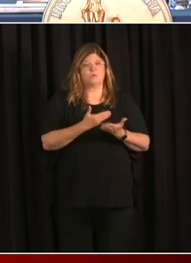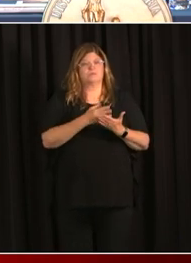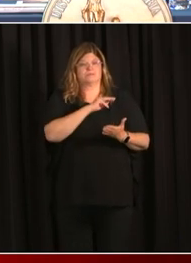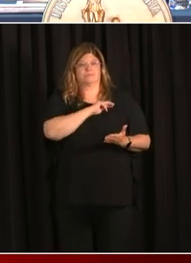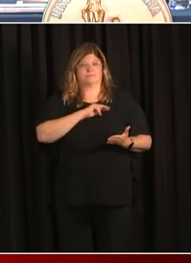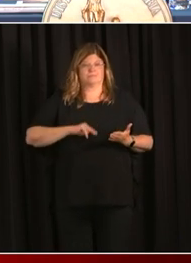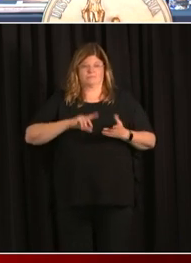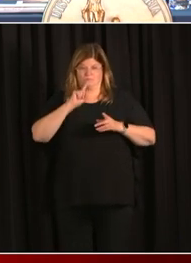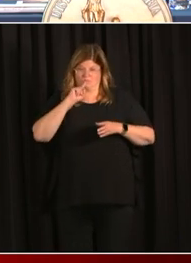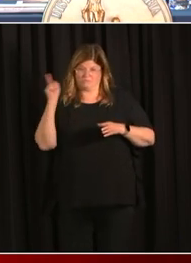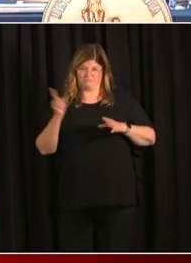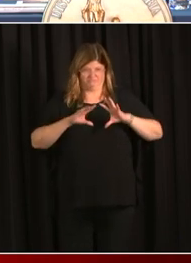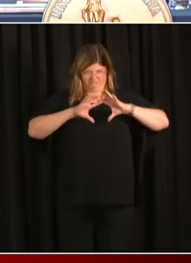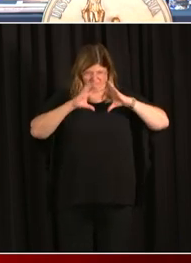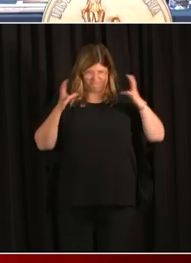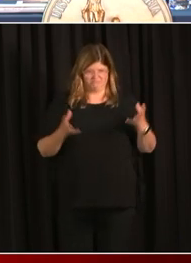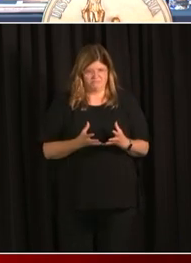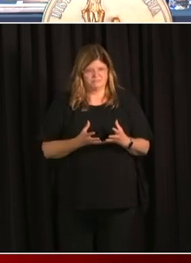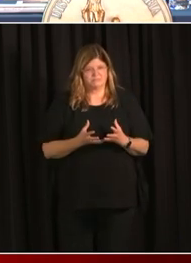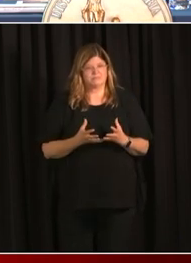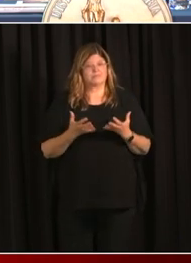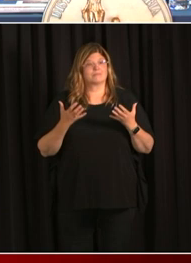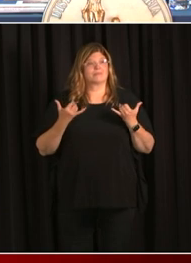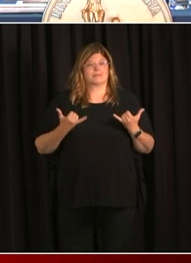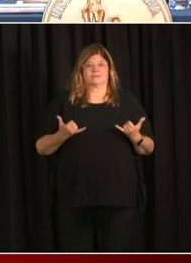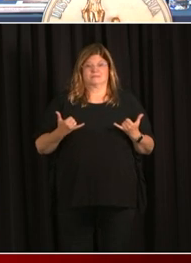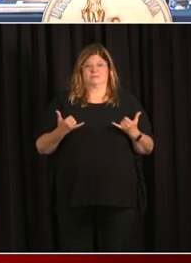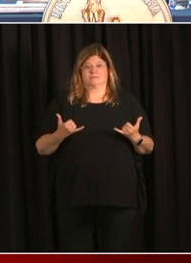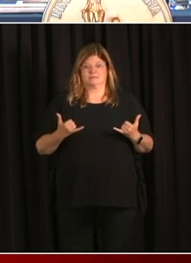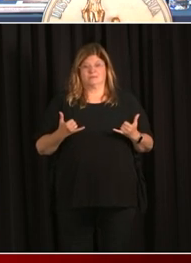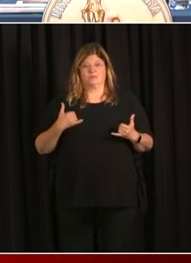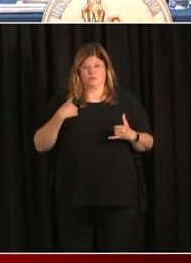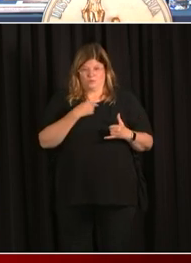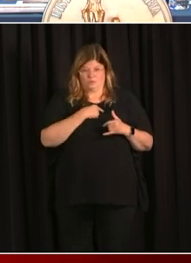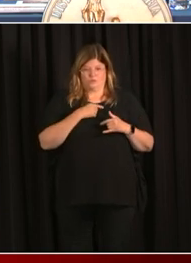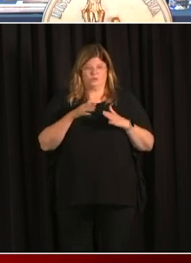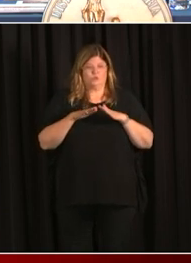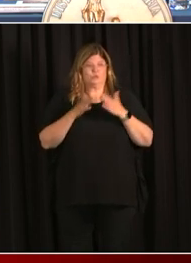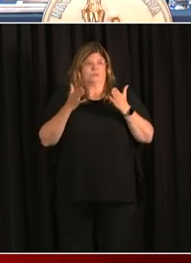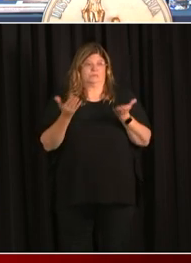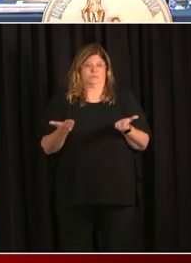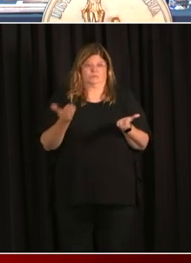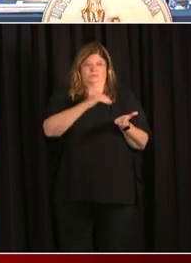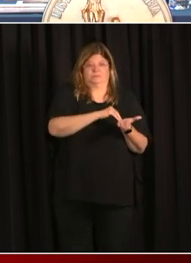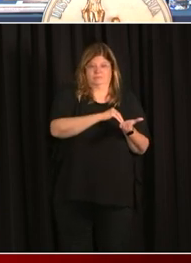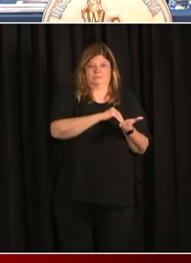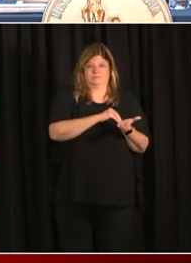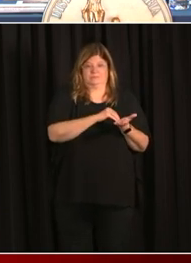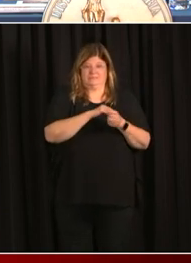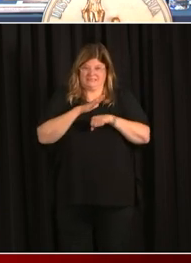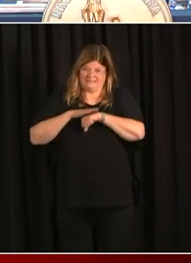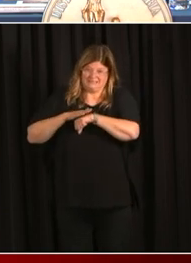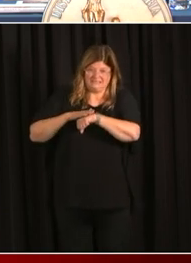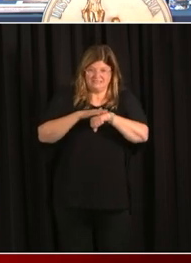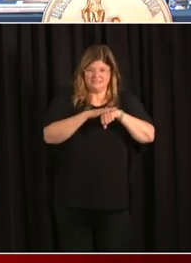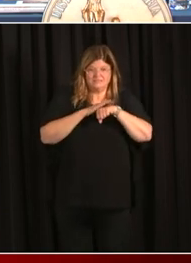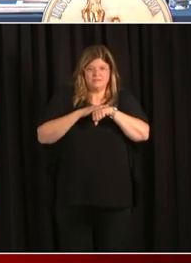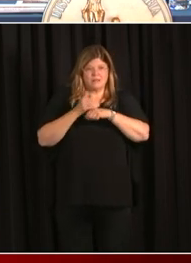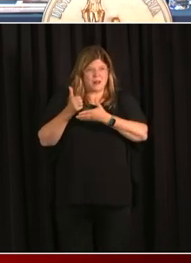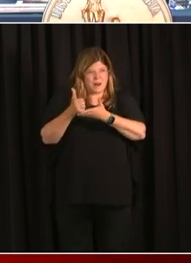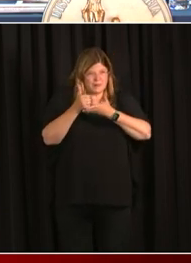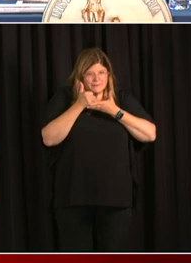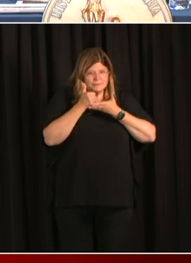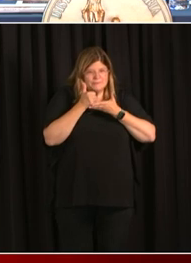orders. We also convened a reopen advisory committee to help